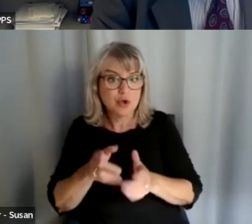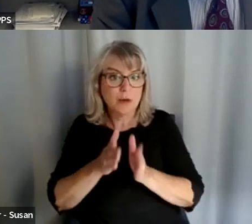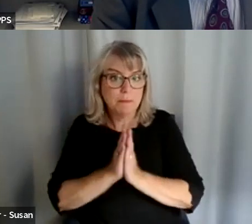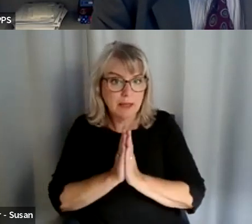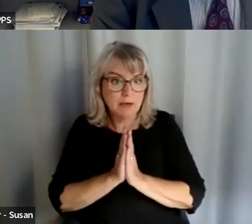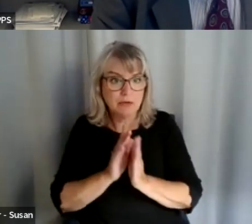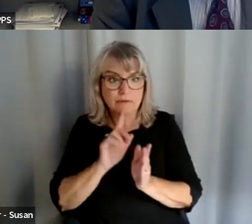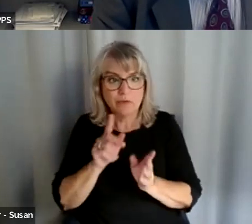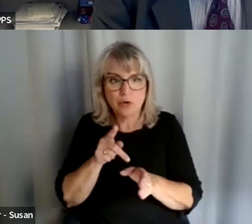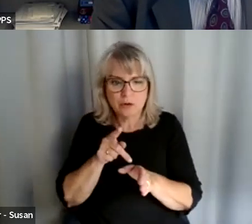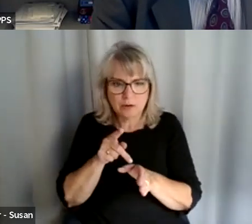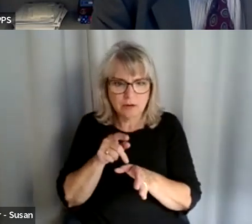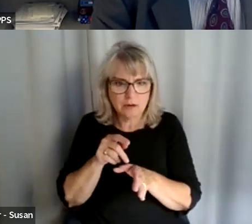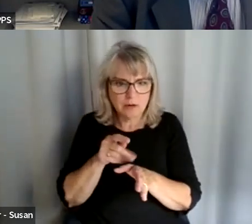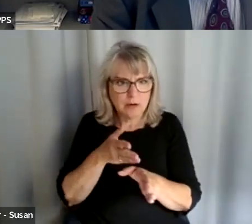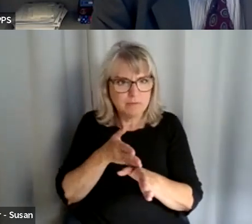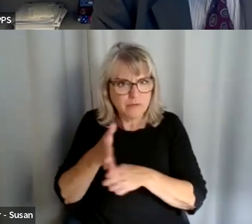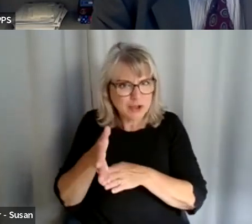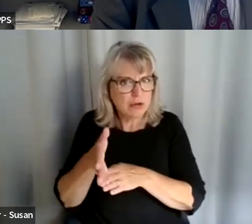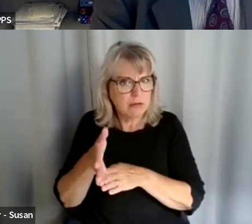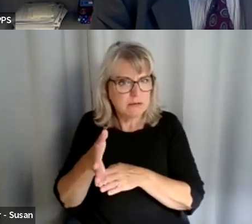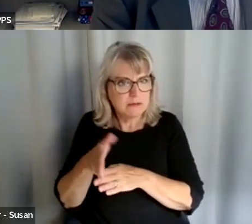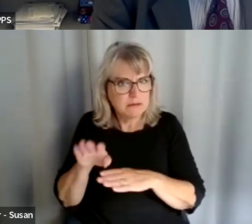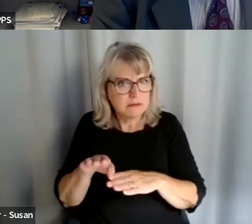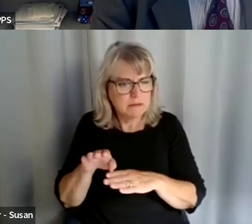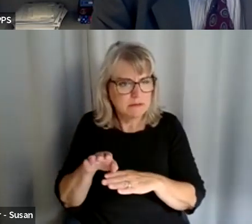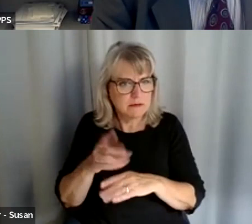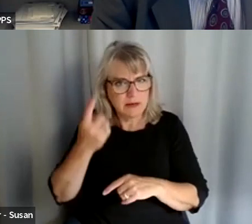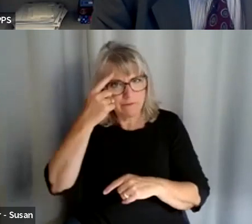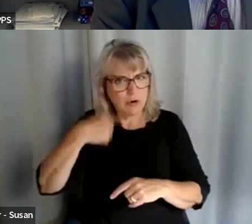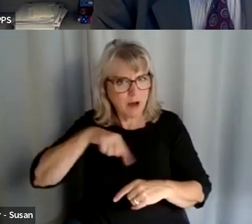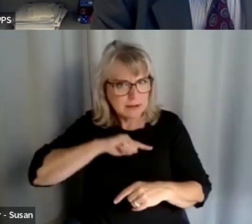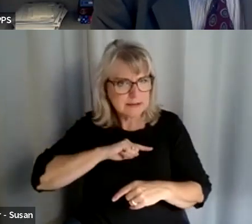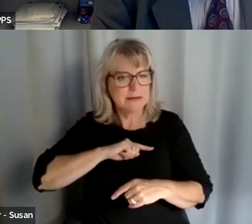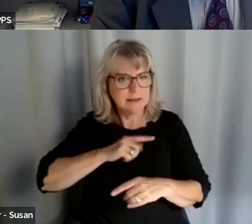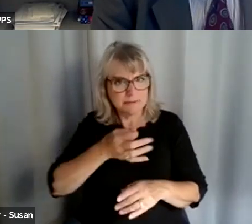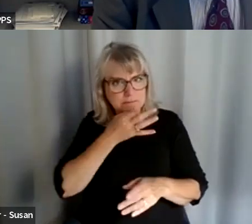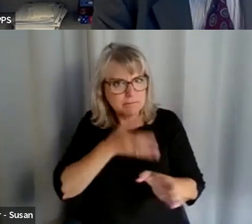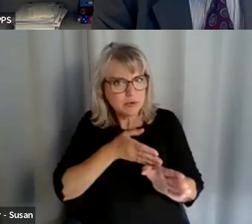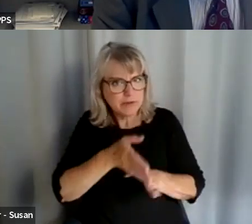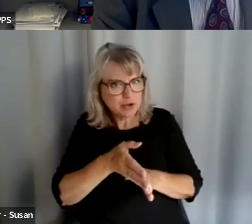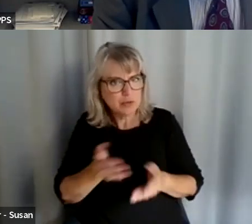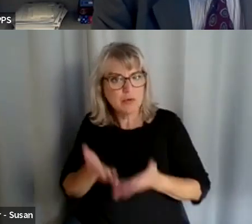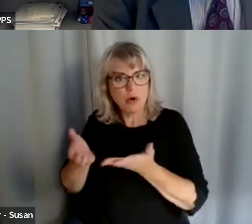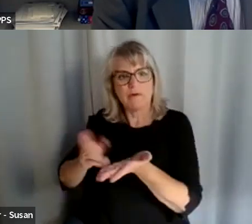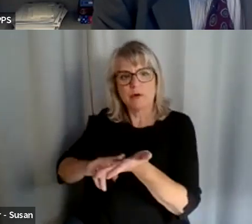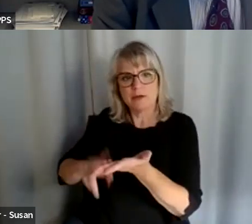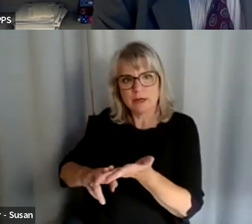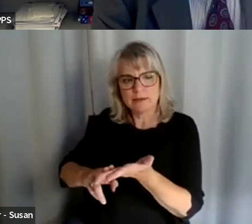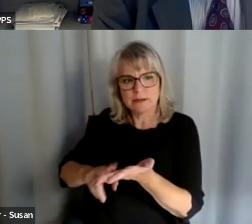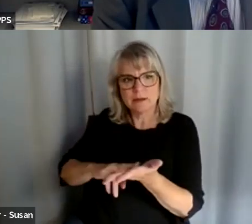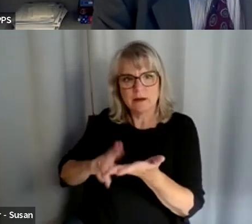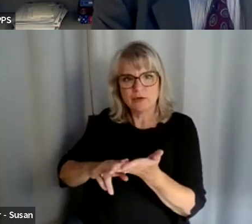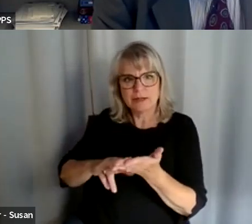professional is. And we've talked about procurement professionals. And for us, procurement professionals, or for that matter, contracts, contracts are